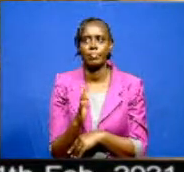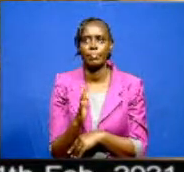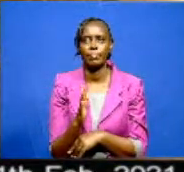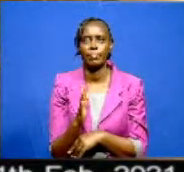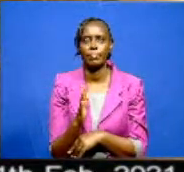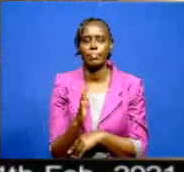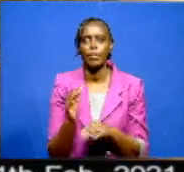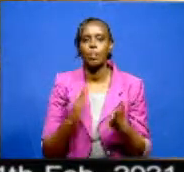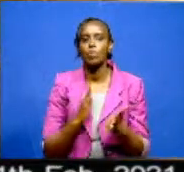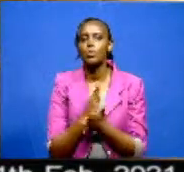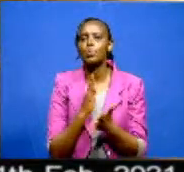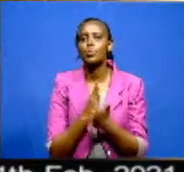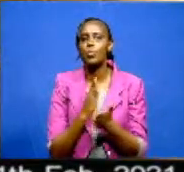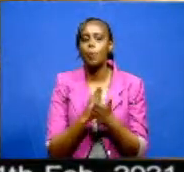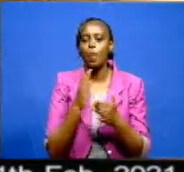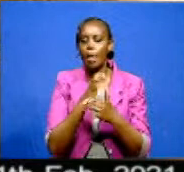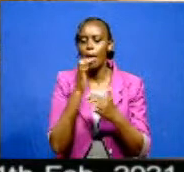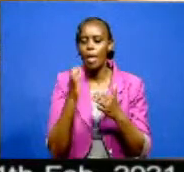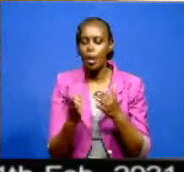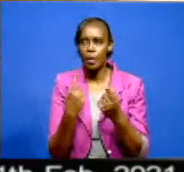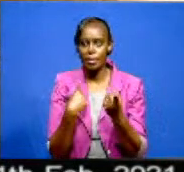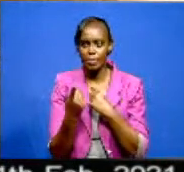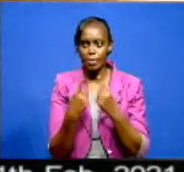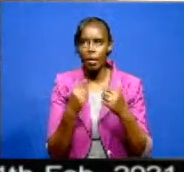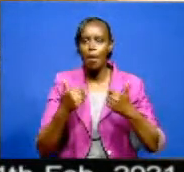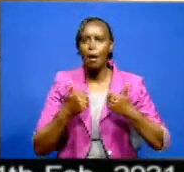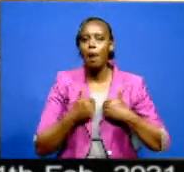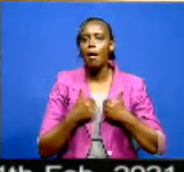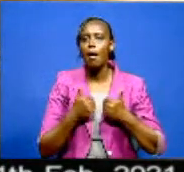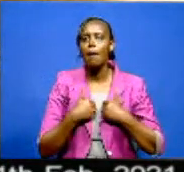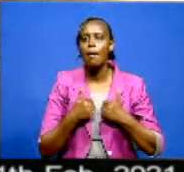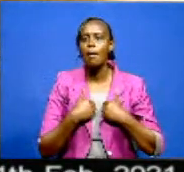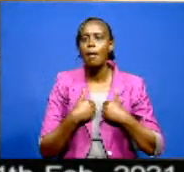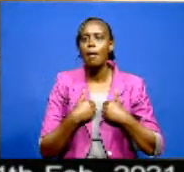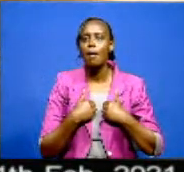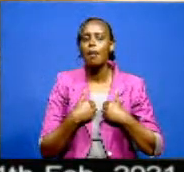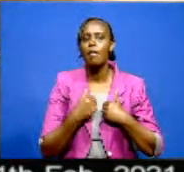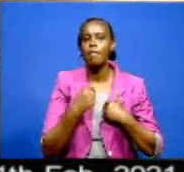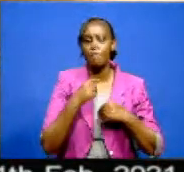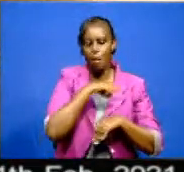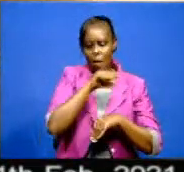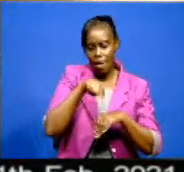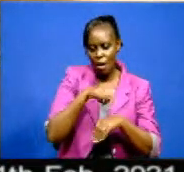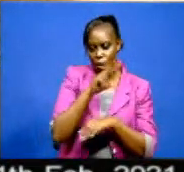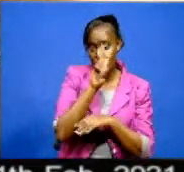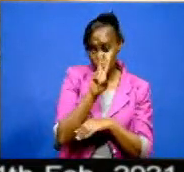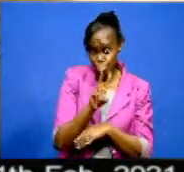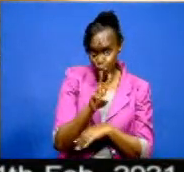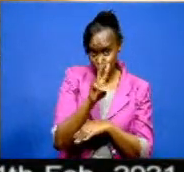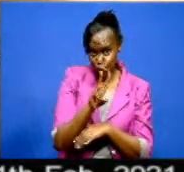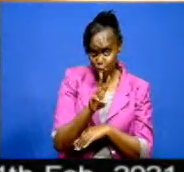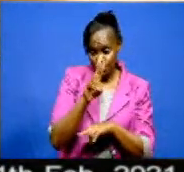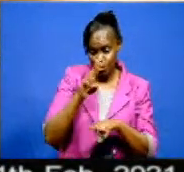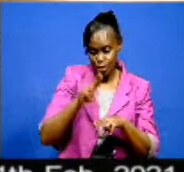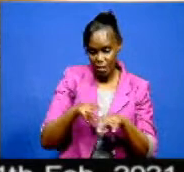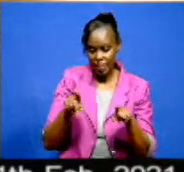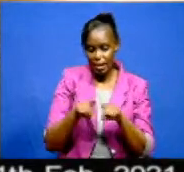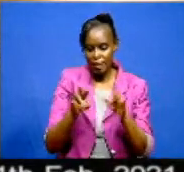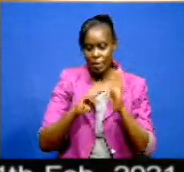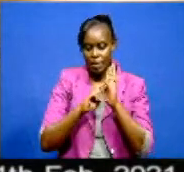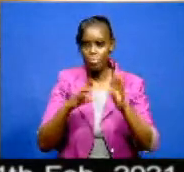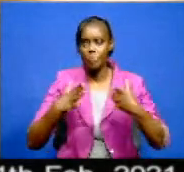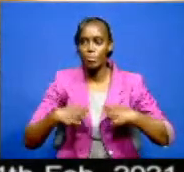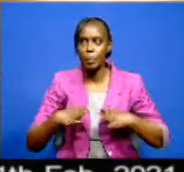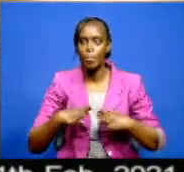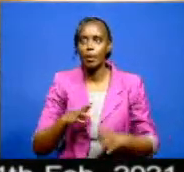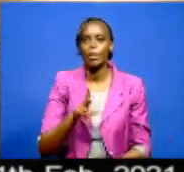But I'm sure before the end of the debate, because we have 2.5 hours I may be sitting as a representative of the people of